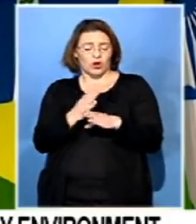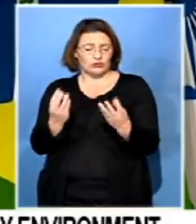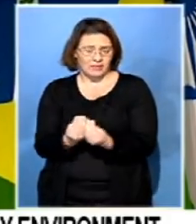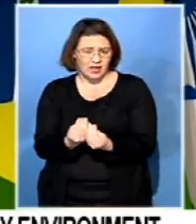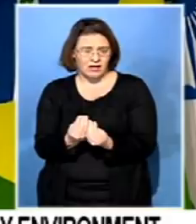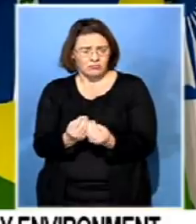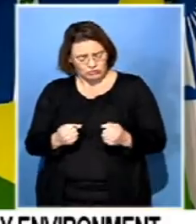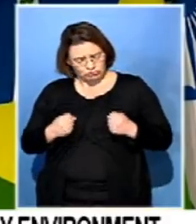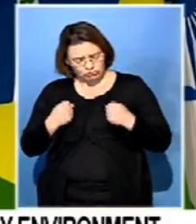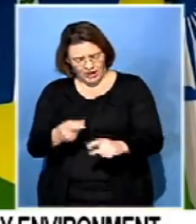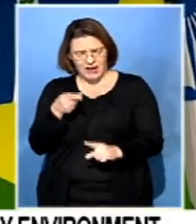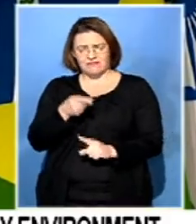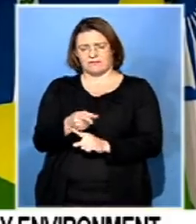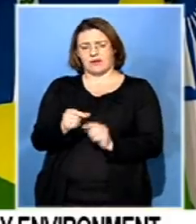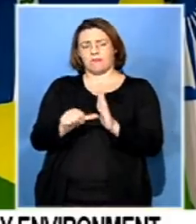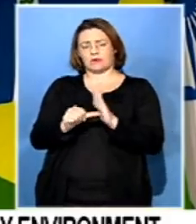force driving it.